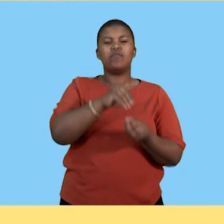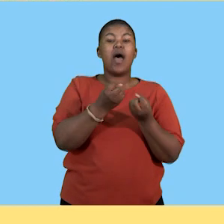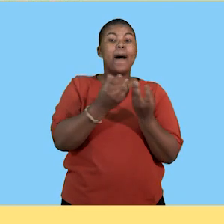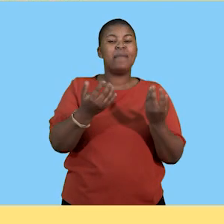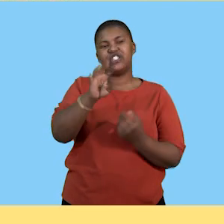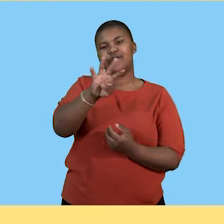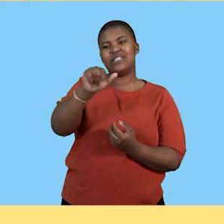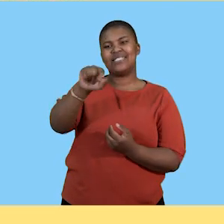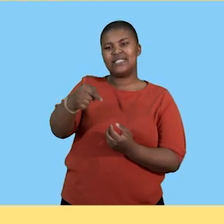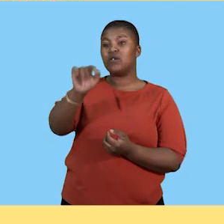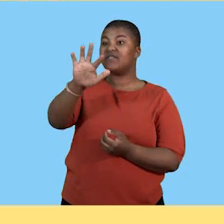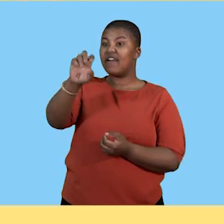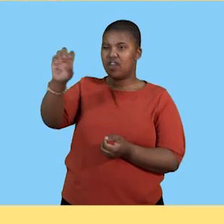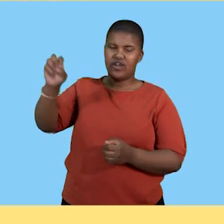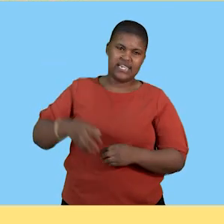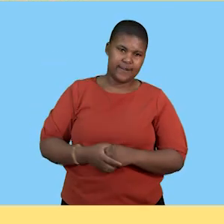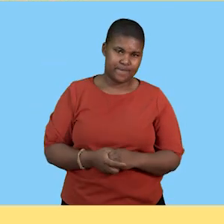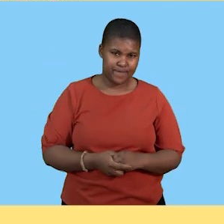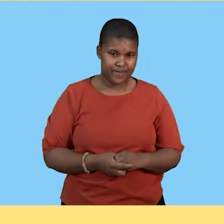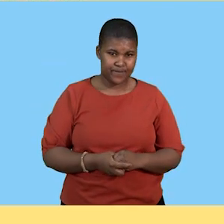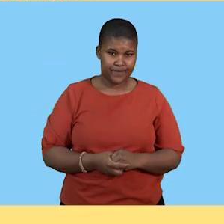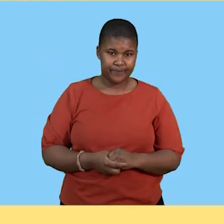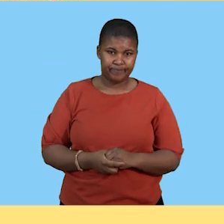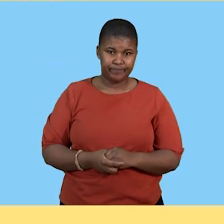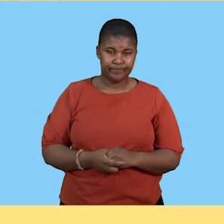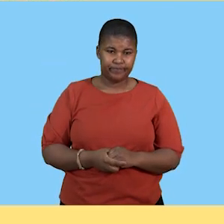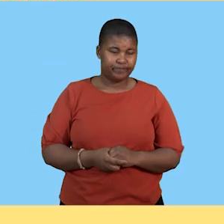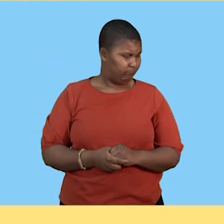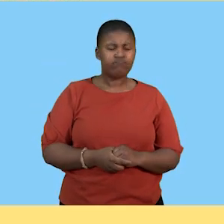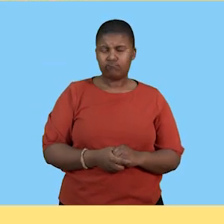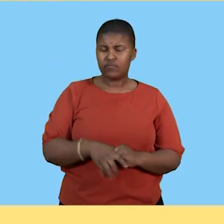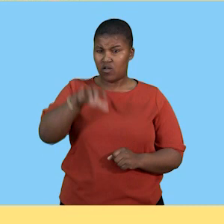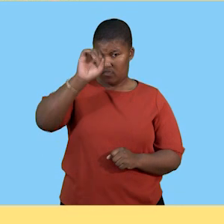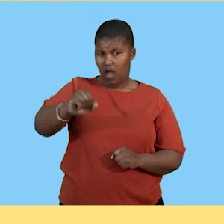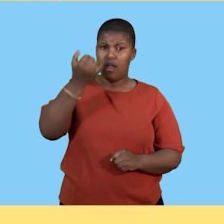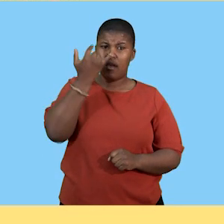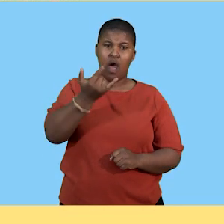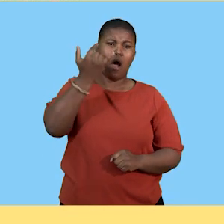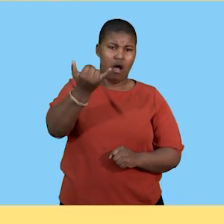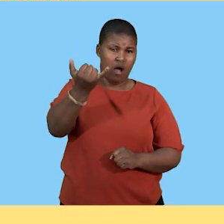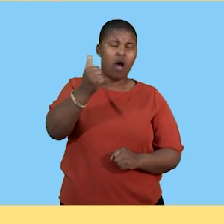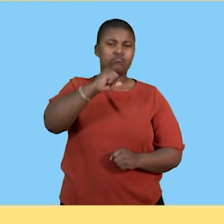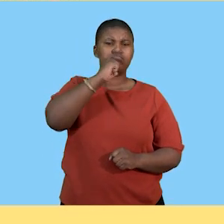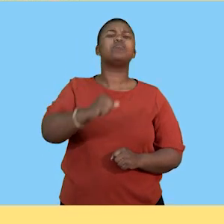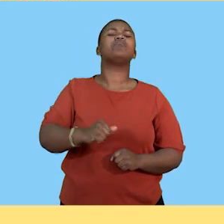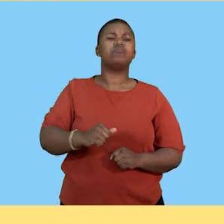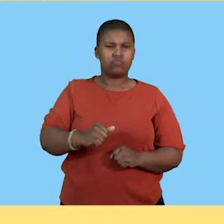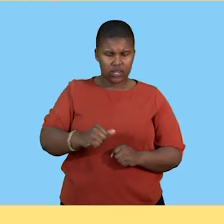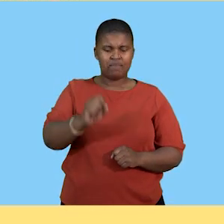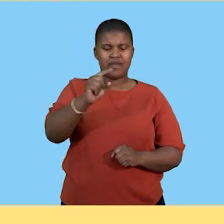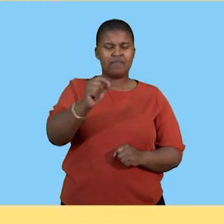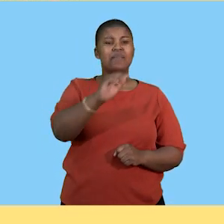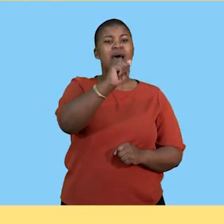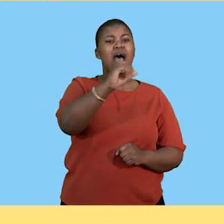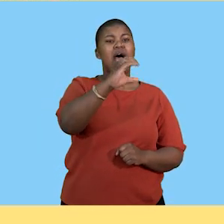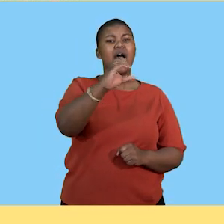Then your total becomes 46,500. Then now, you will say your accumulated